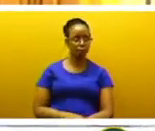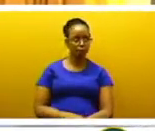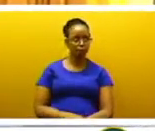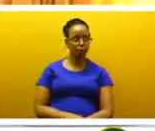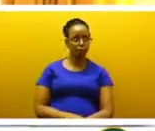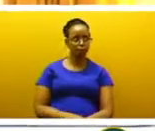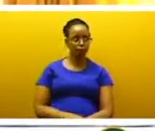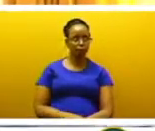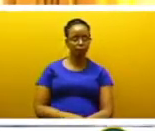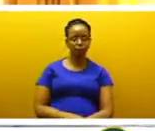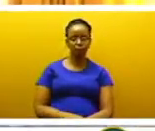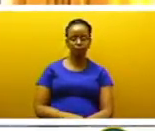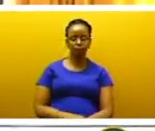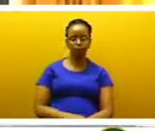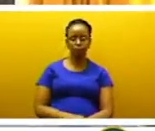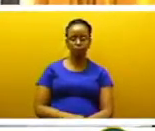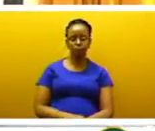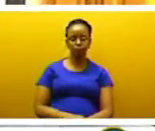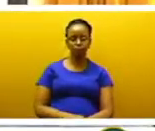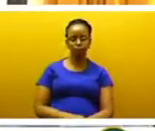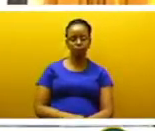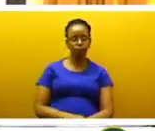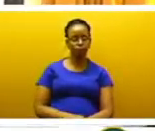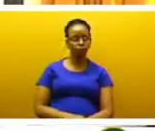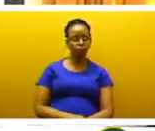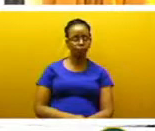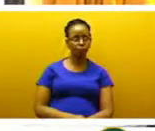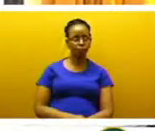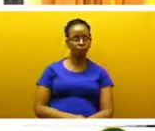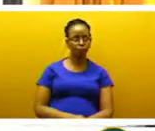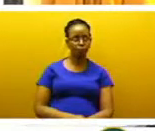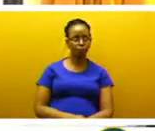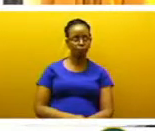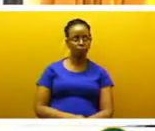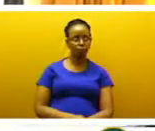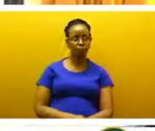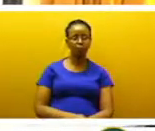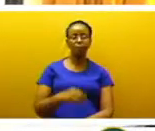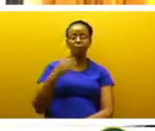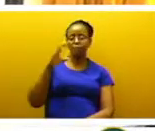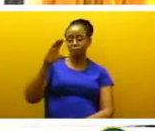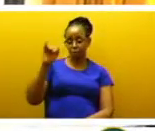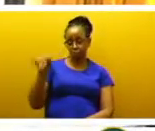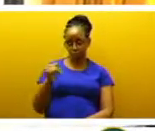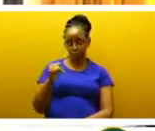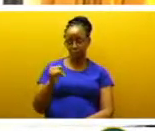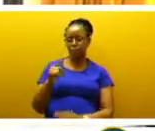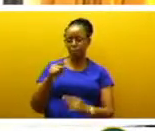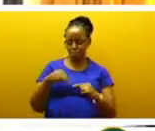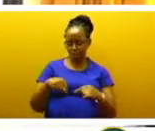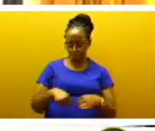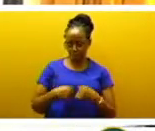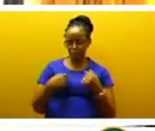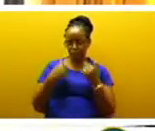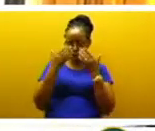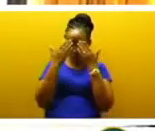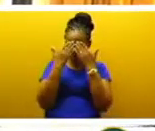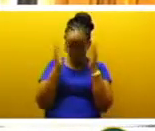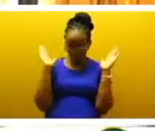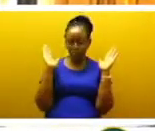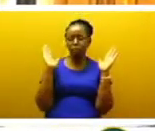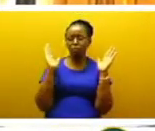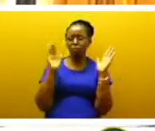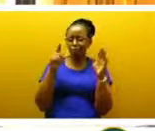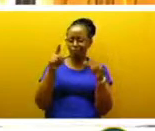Chief Justice, I am acutely aware of the time